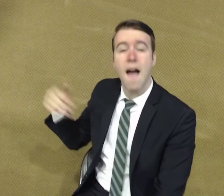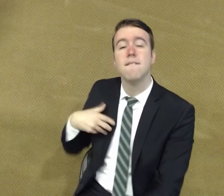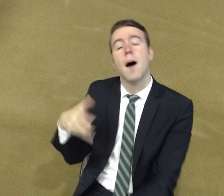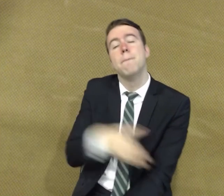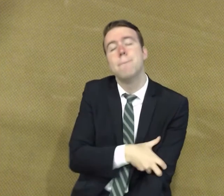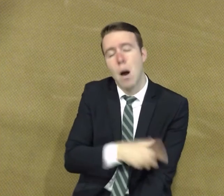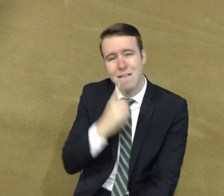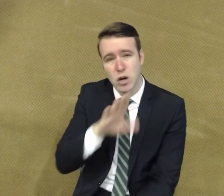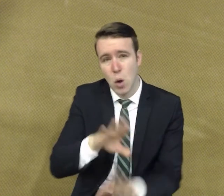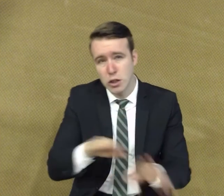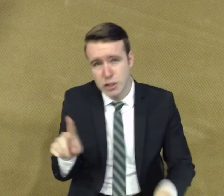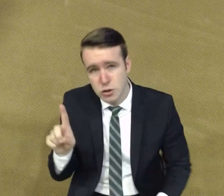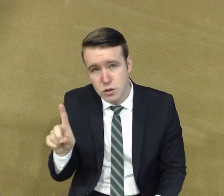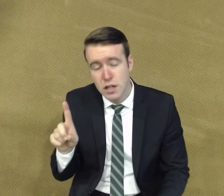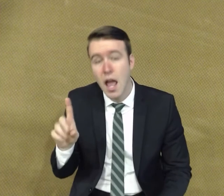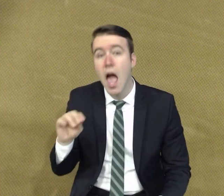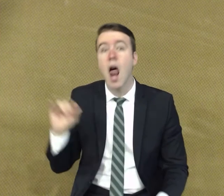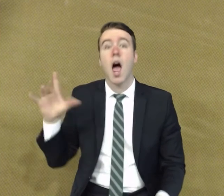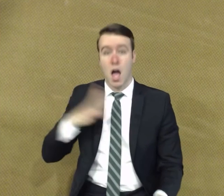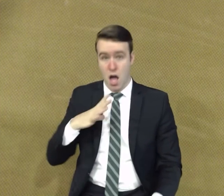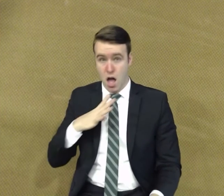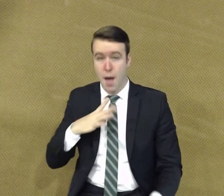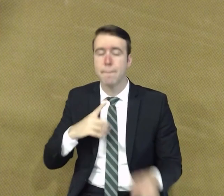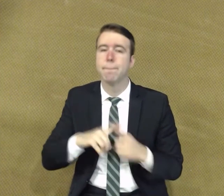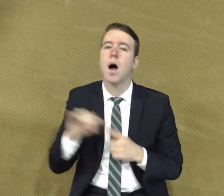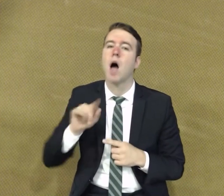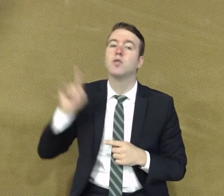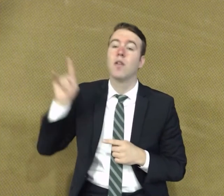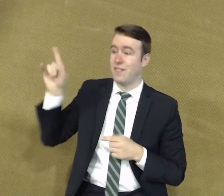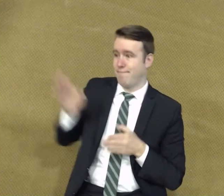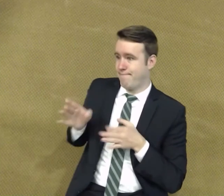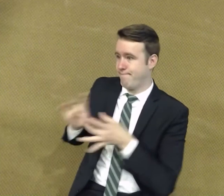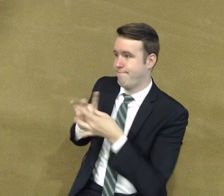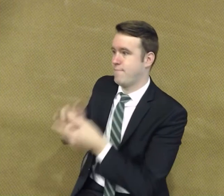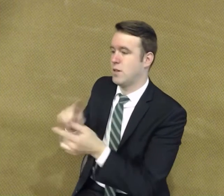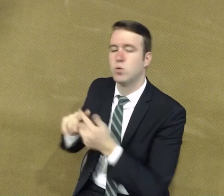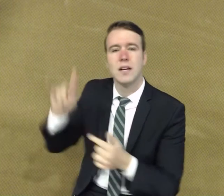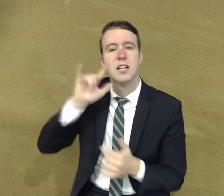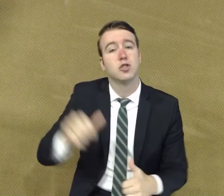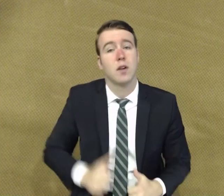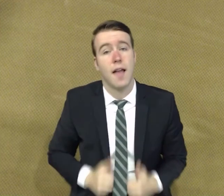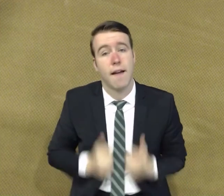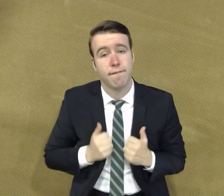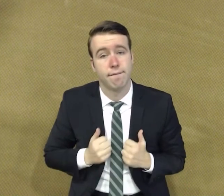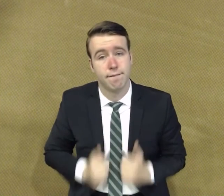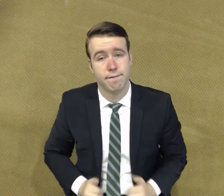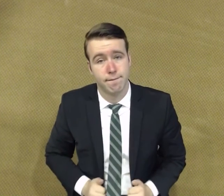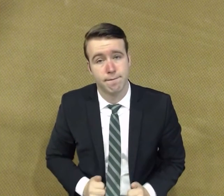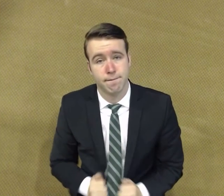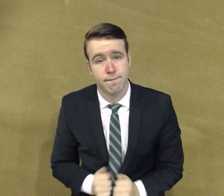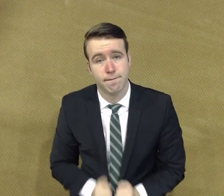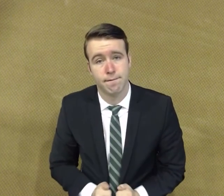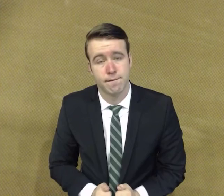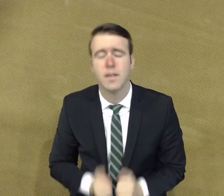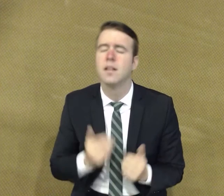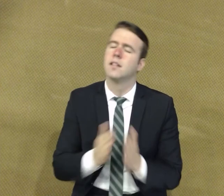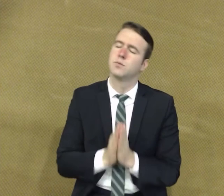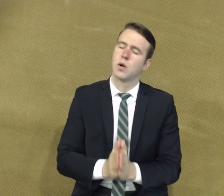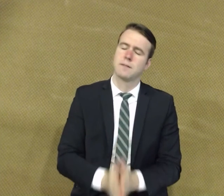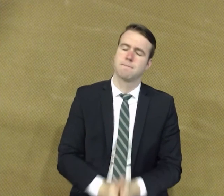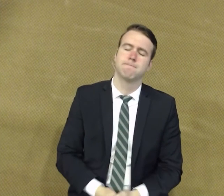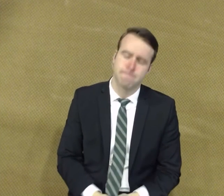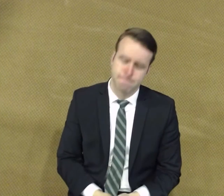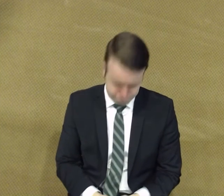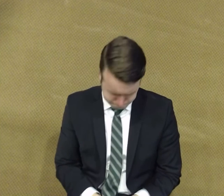road of power for your children. And above all of that, that is a road to eternal life. Shall we pray?